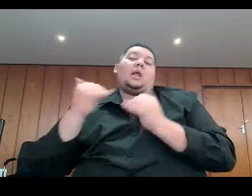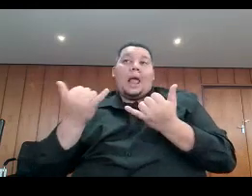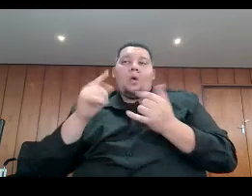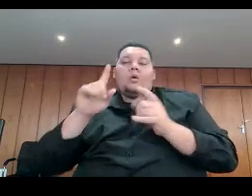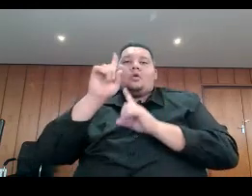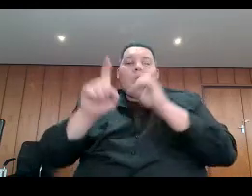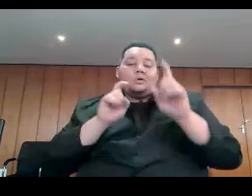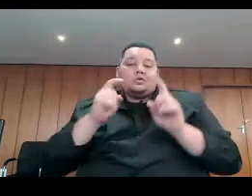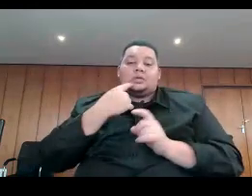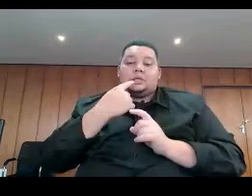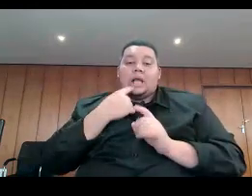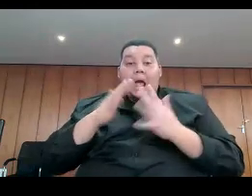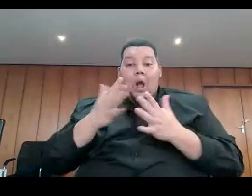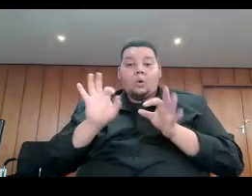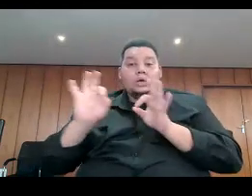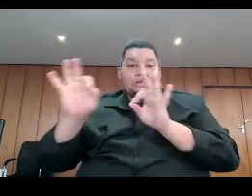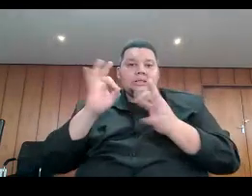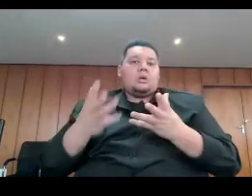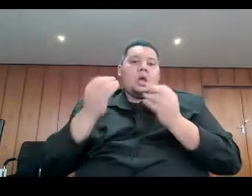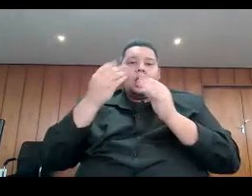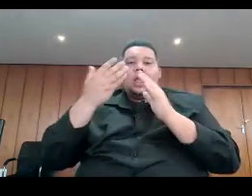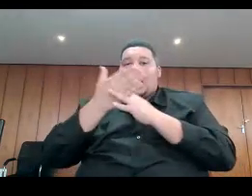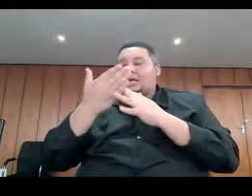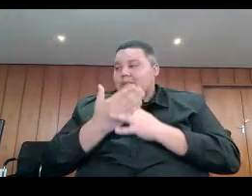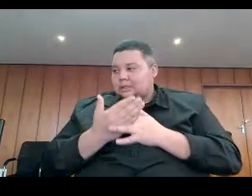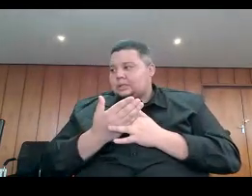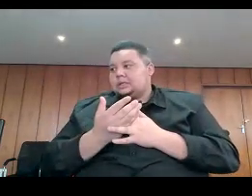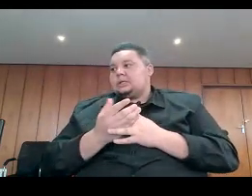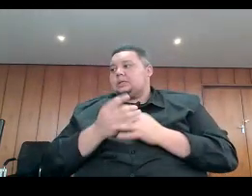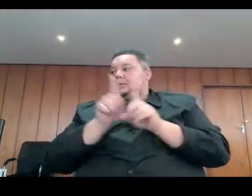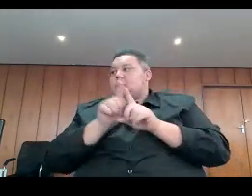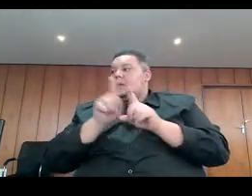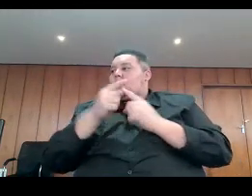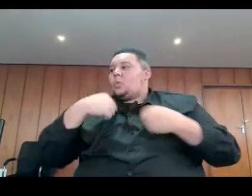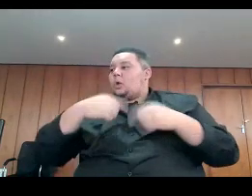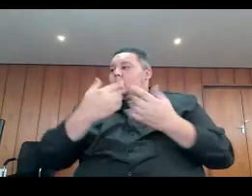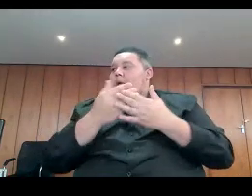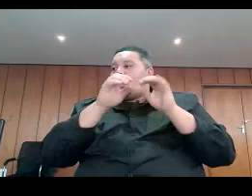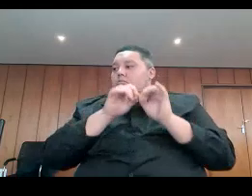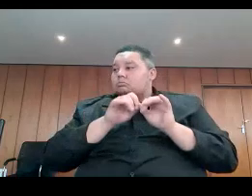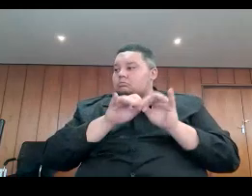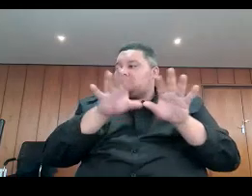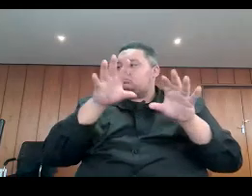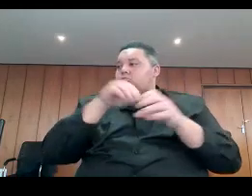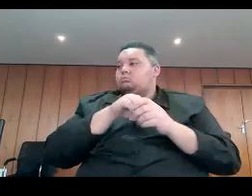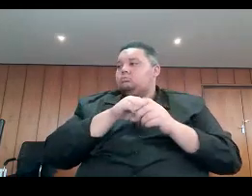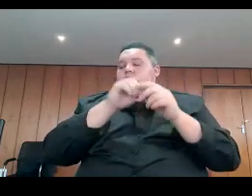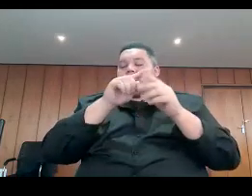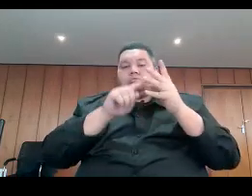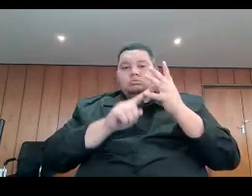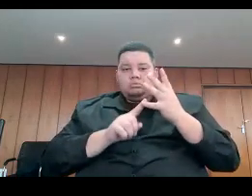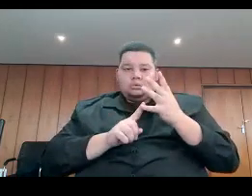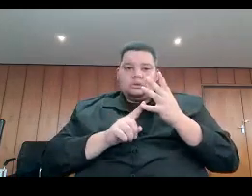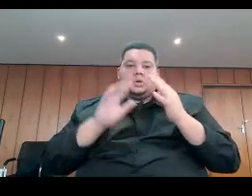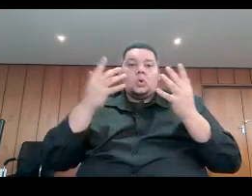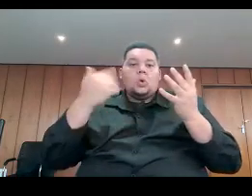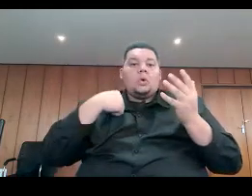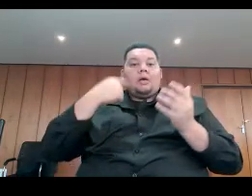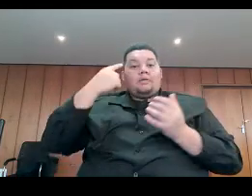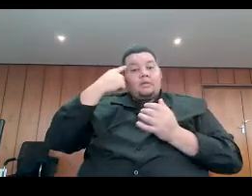about how that gets well accessed and distributed in the right sense, maybe. So I